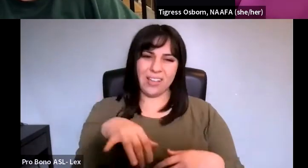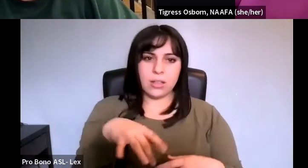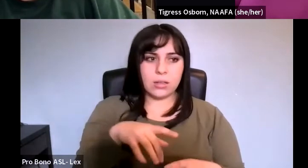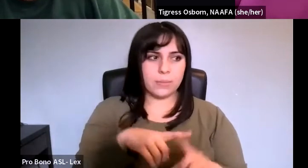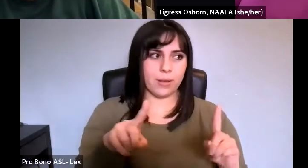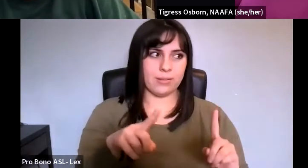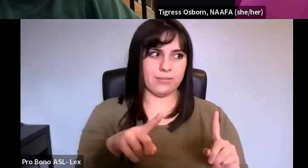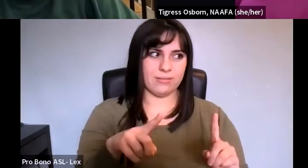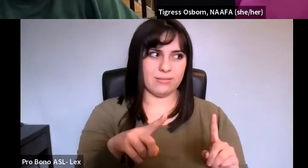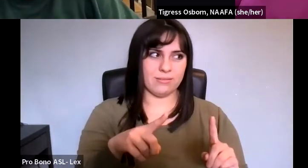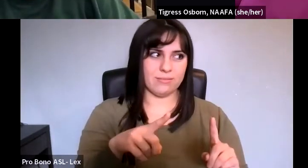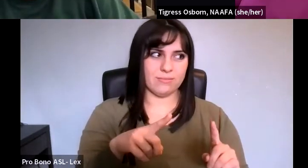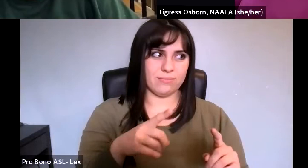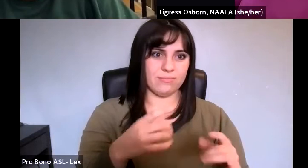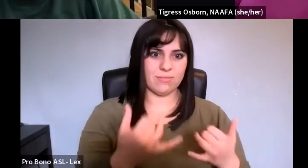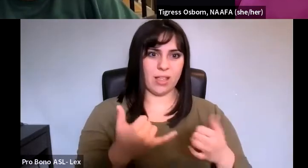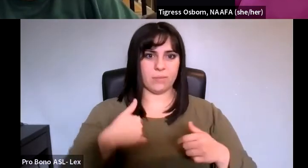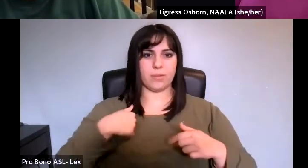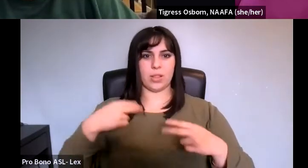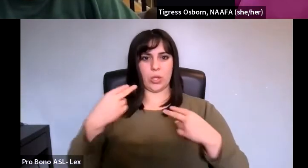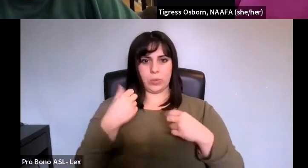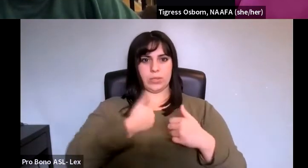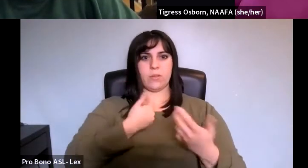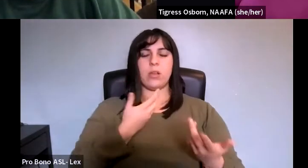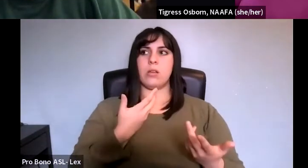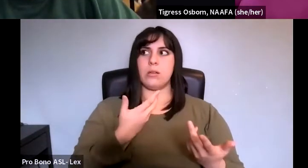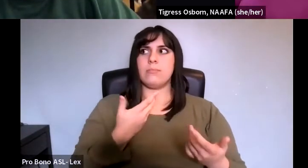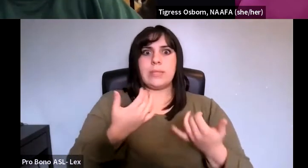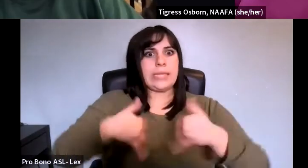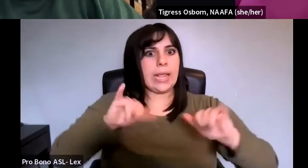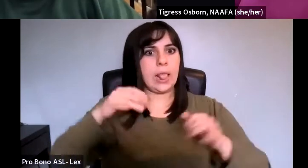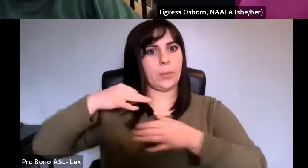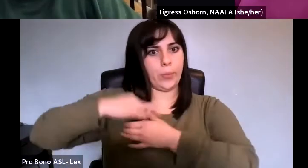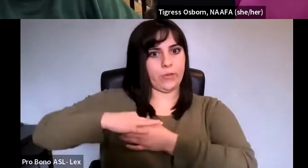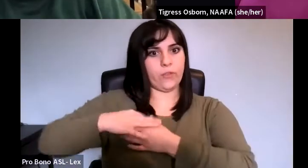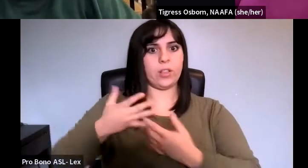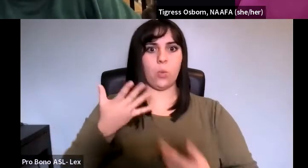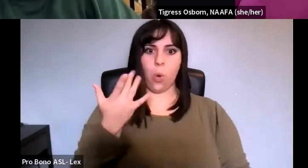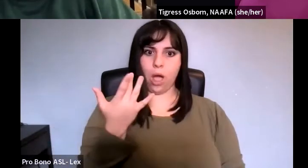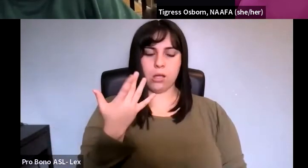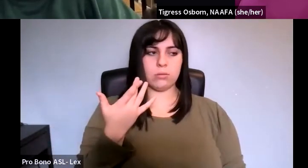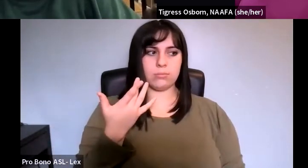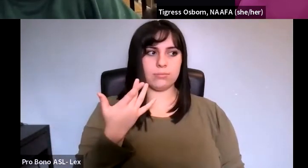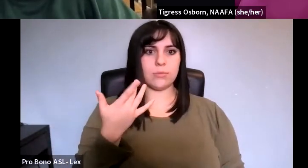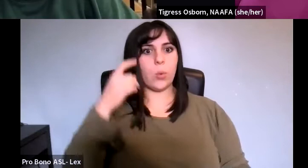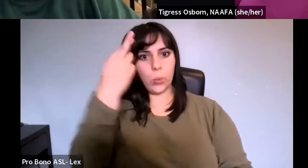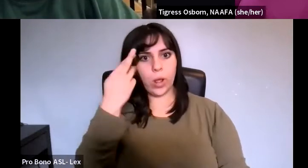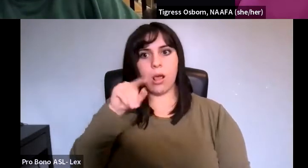privileged, because there are people bigger than me. And I had to remind myself when I feel,